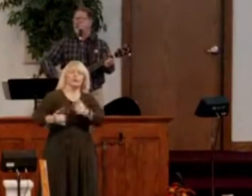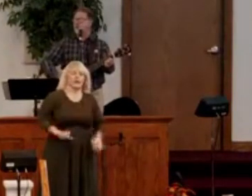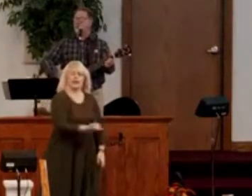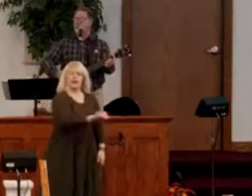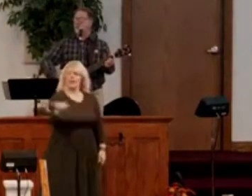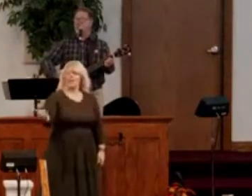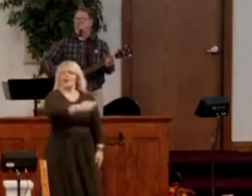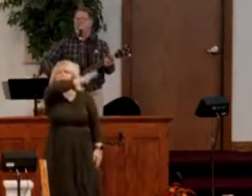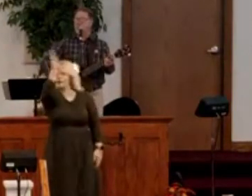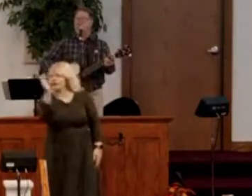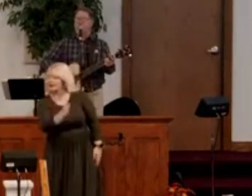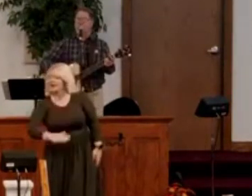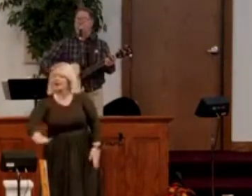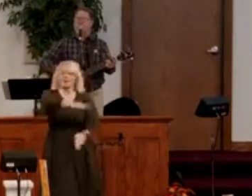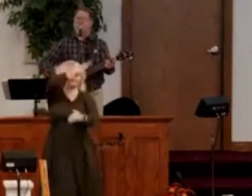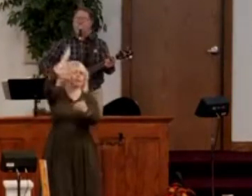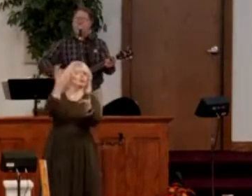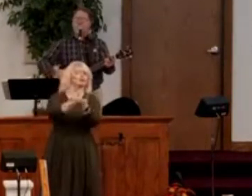never cease to